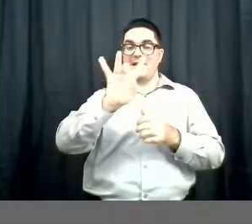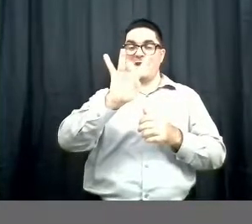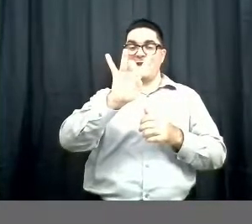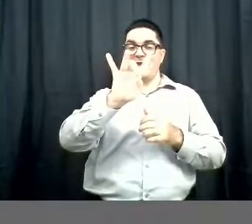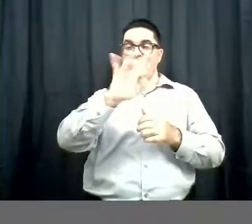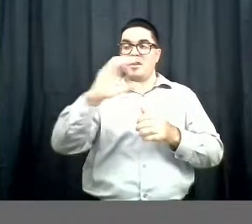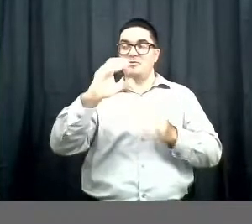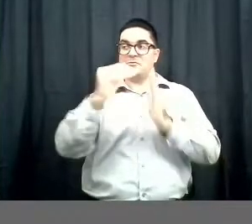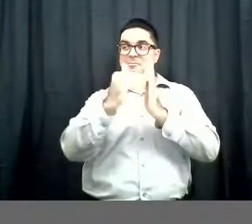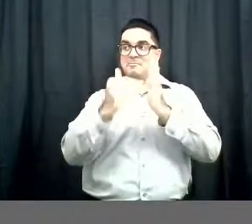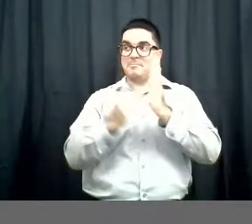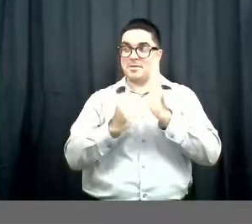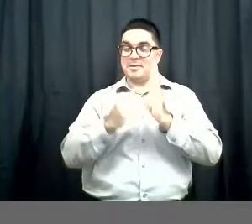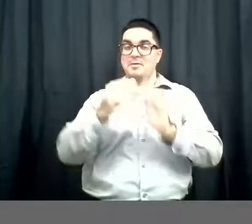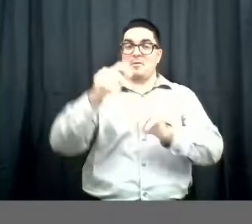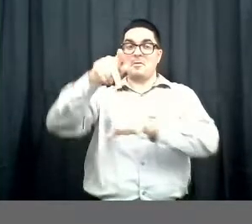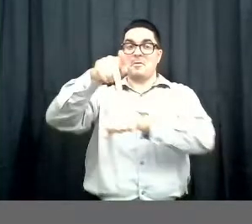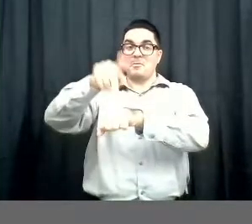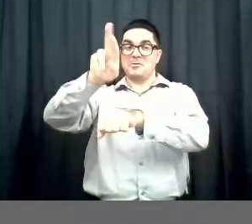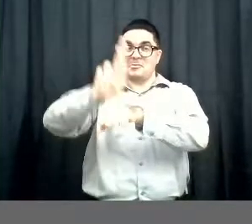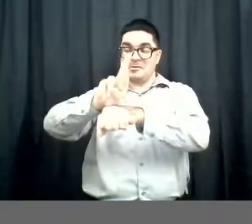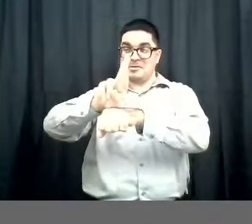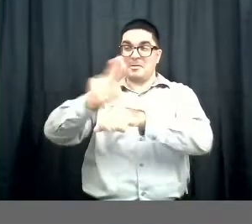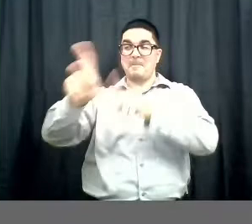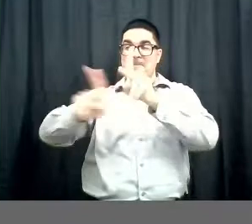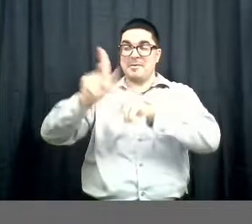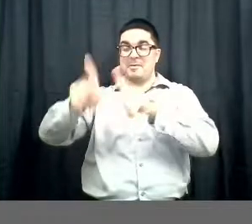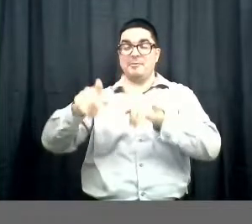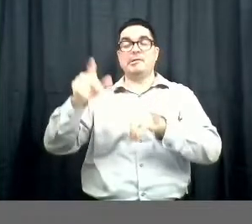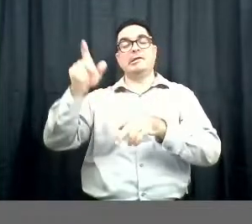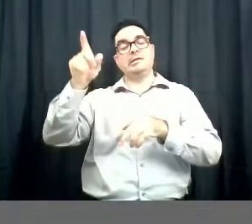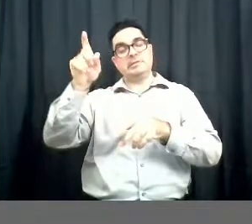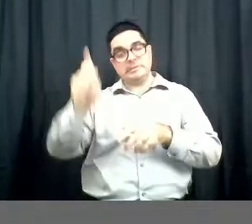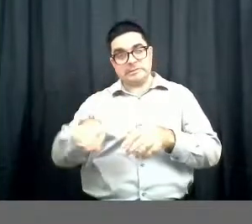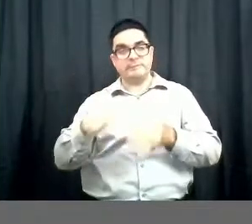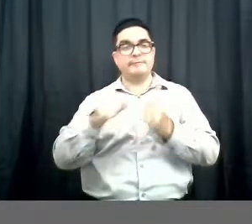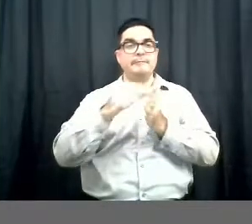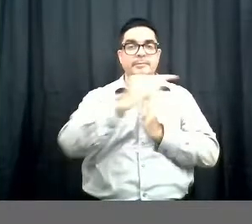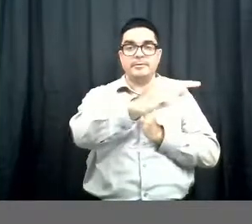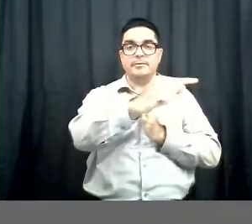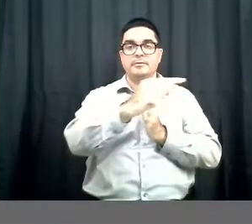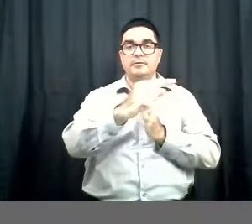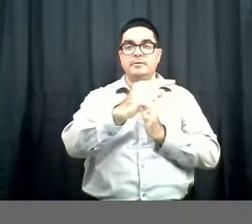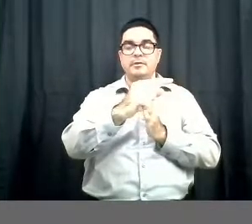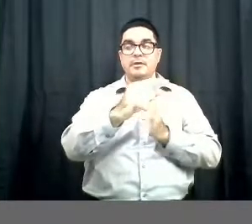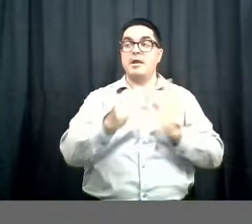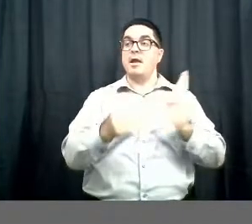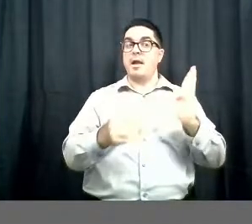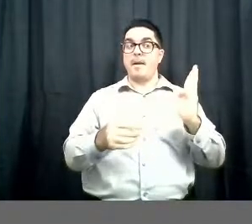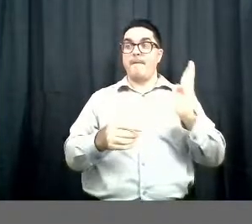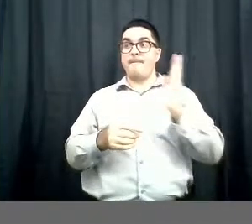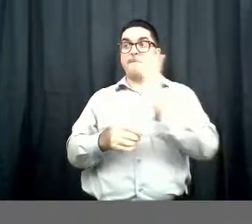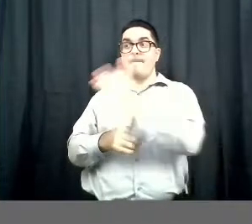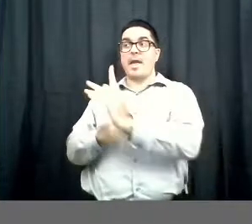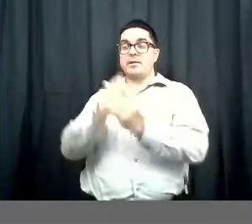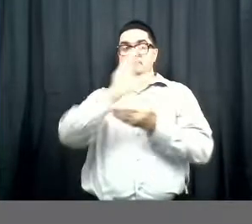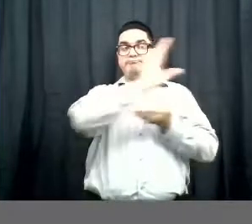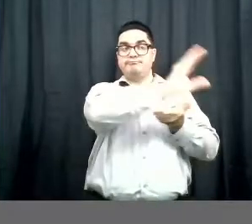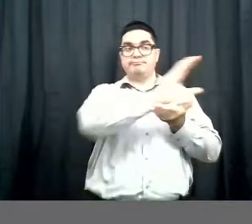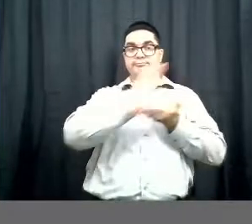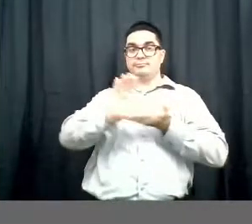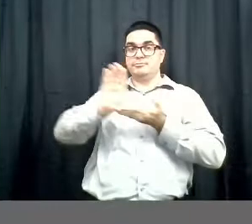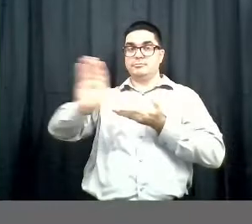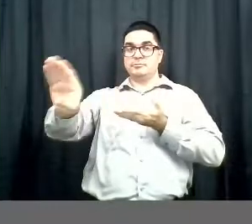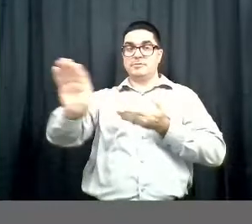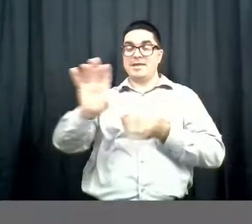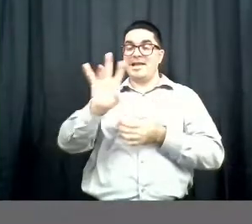Rico had unfortunately have to pay, the people of Puerto Rico have received back already more than a $17